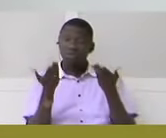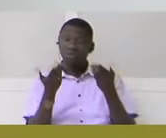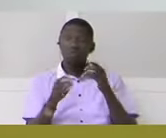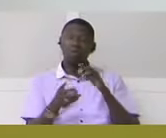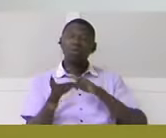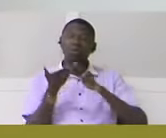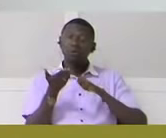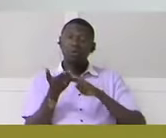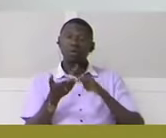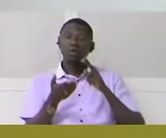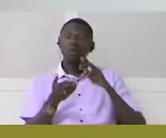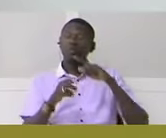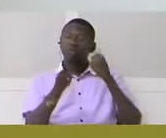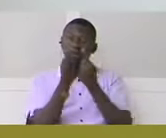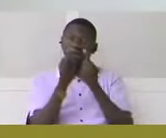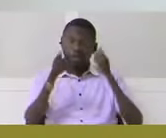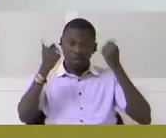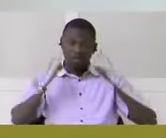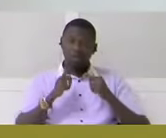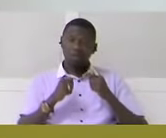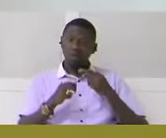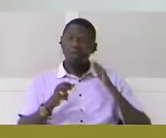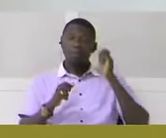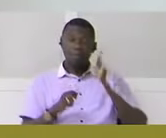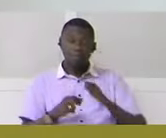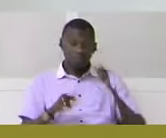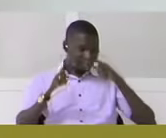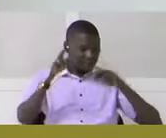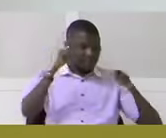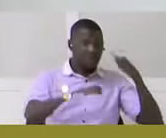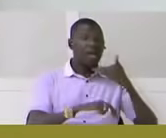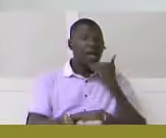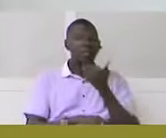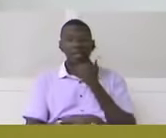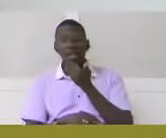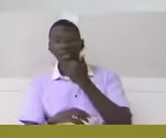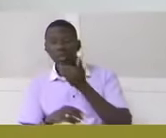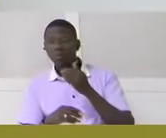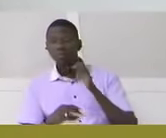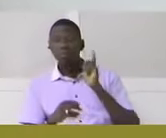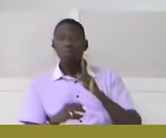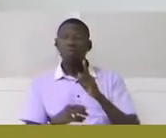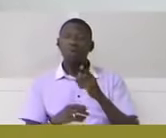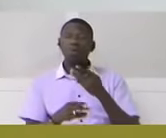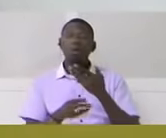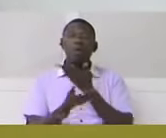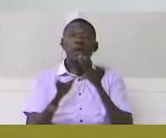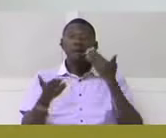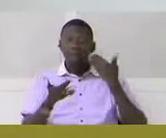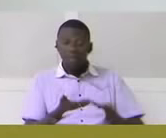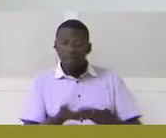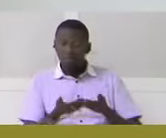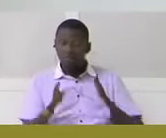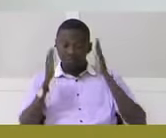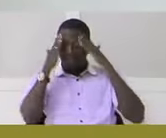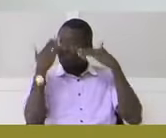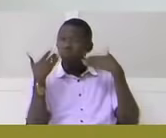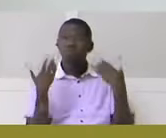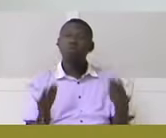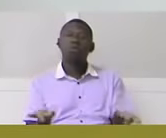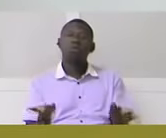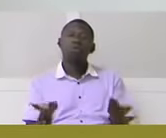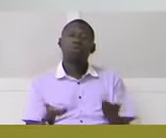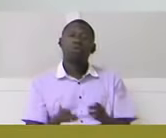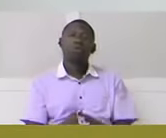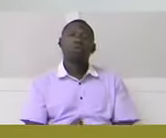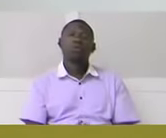investigation. Wala ya sabun ko ya the investigation lead to, I don't know. Wala ya sabun ko ya ko nyin ta sabati nola ka dum kiskisiro nyin wado be